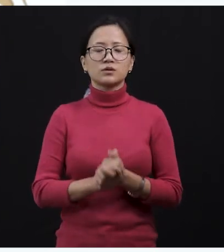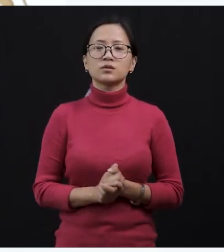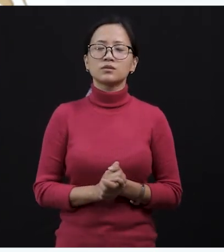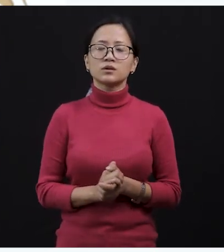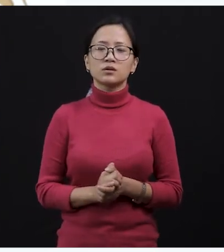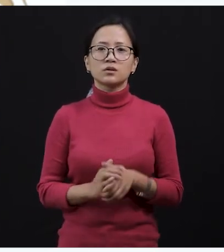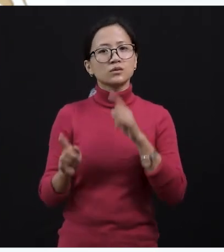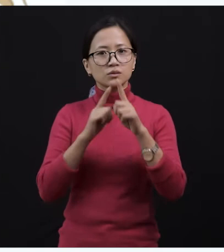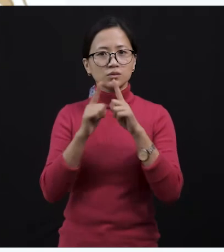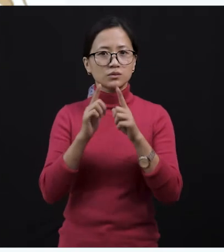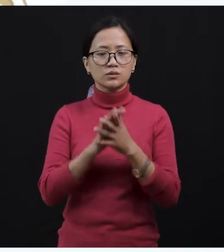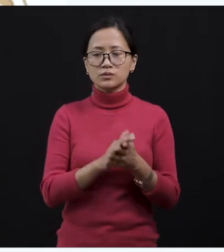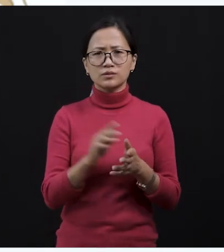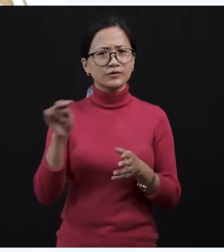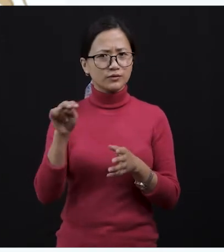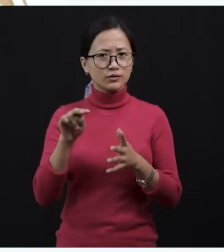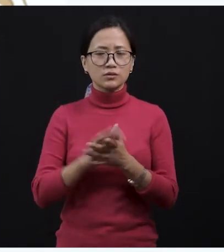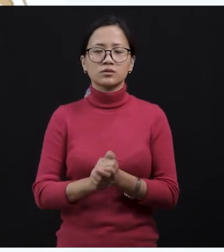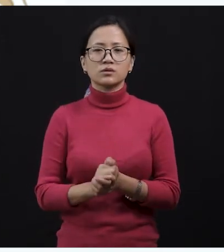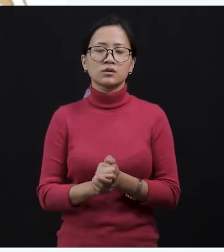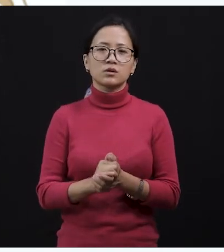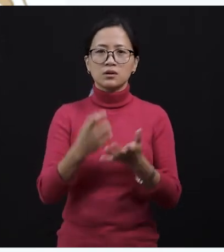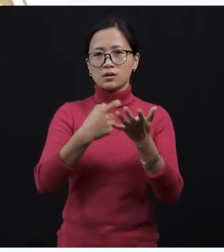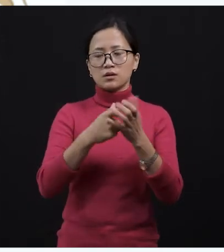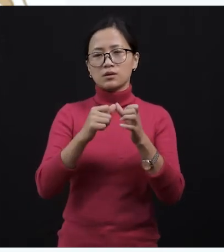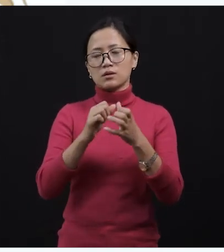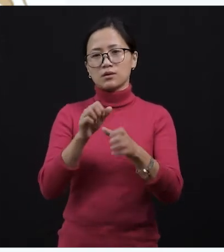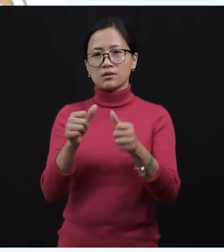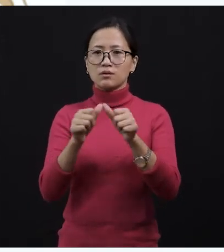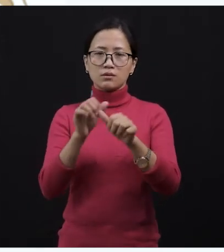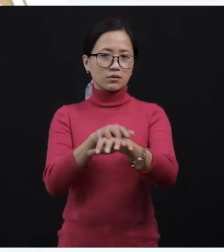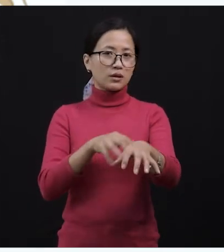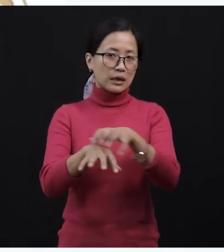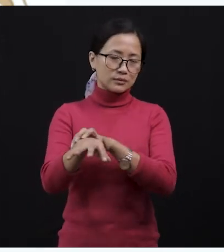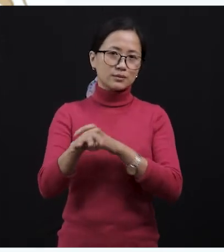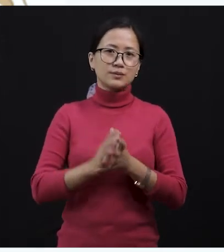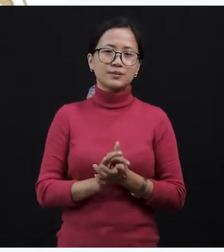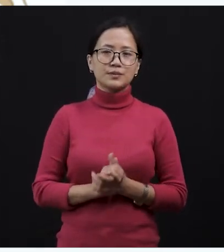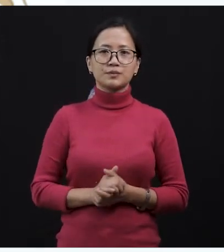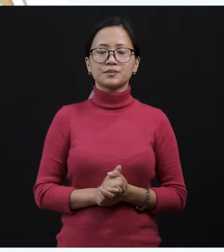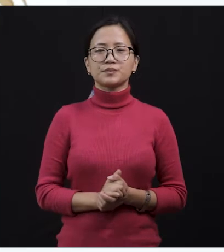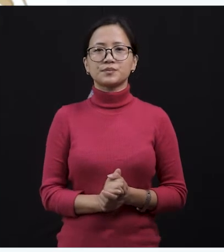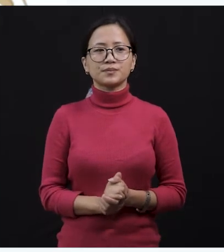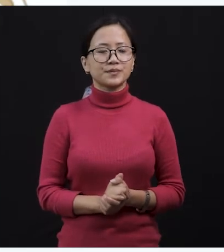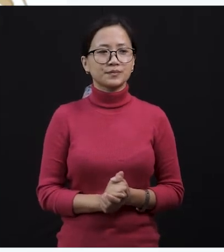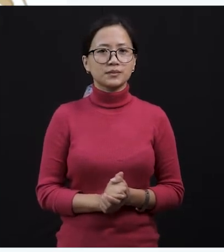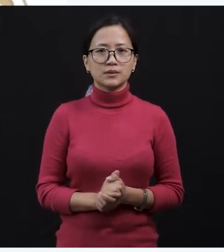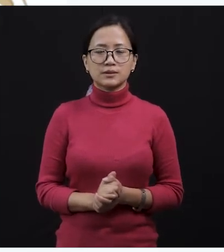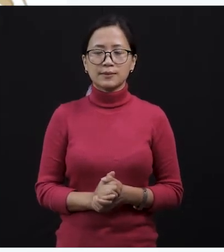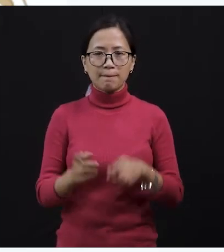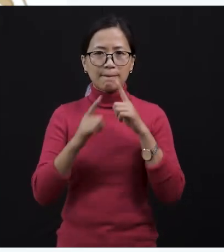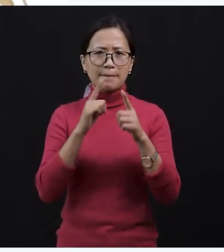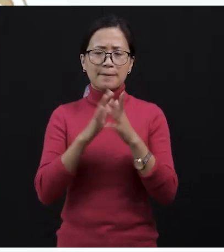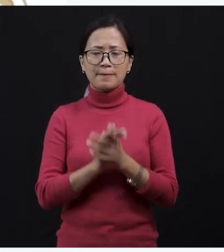Fauna, we are referring it to the animals. Okay? So now we will